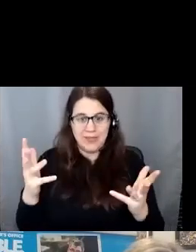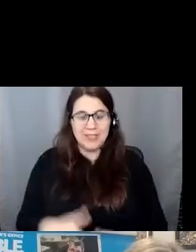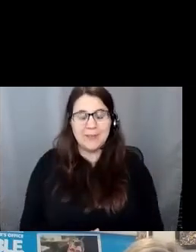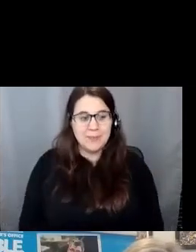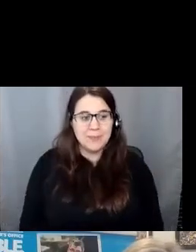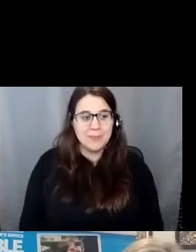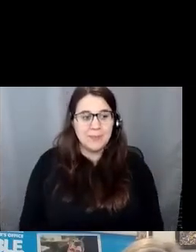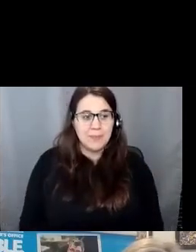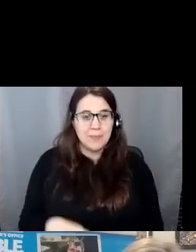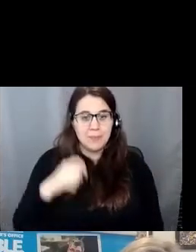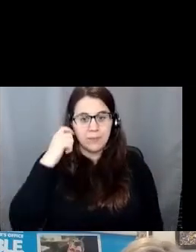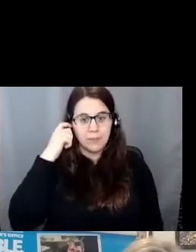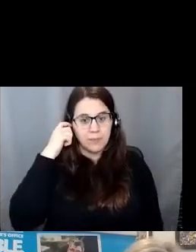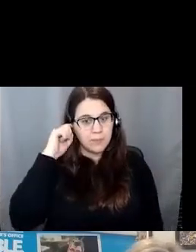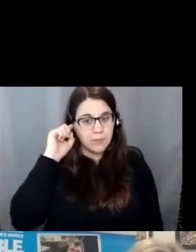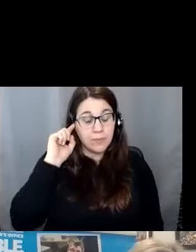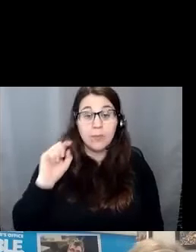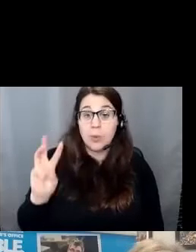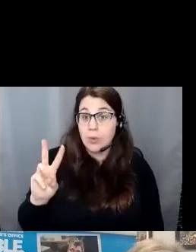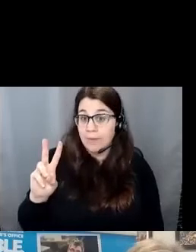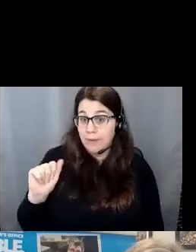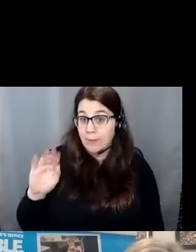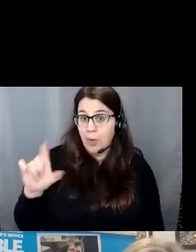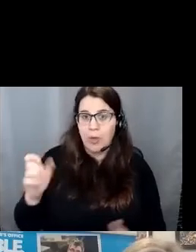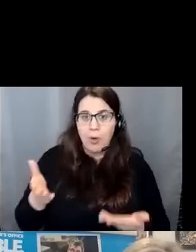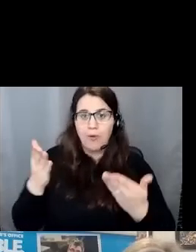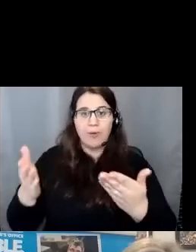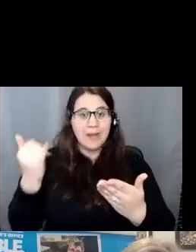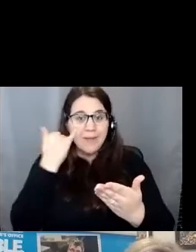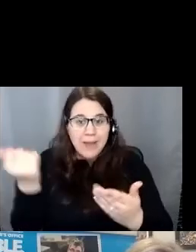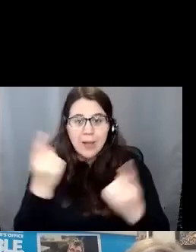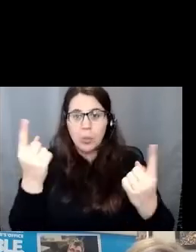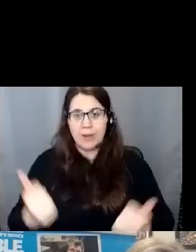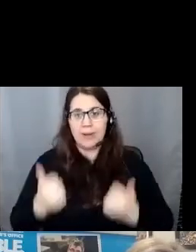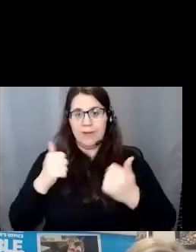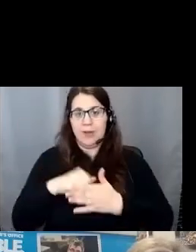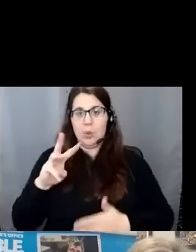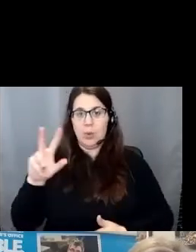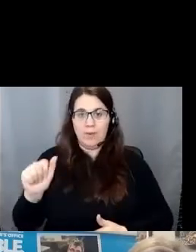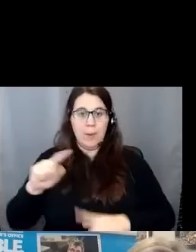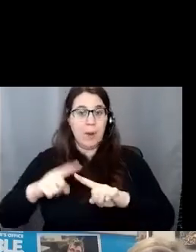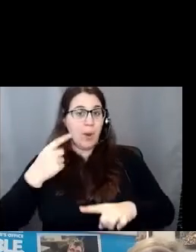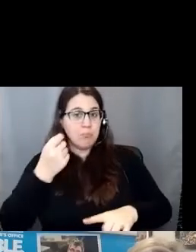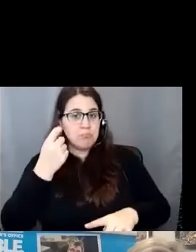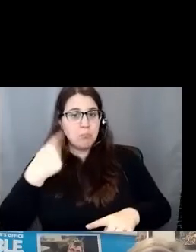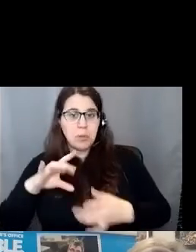And WVABLE is offered to the West Virginia resident through a partnership with the Ohio Stable